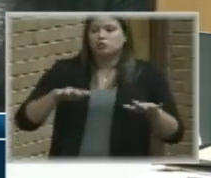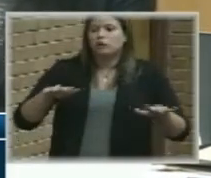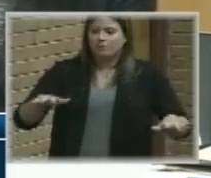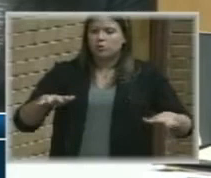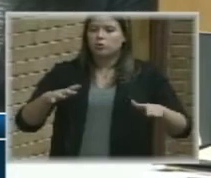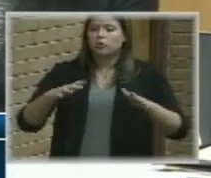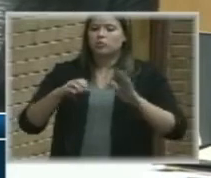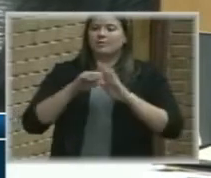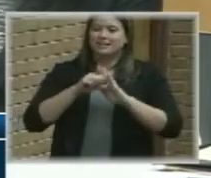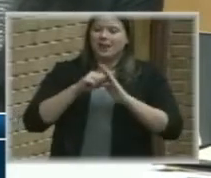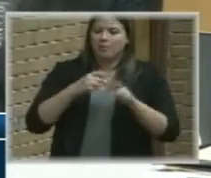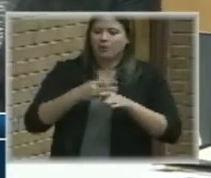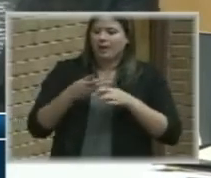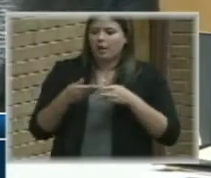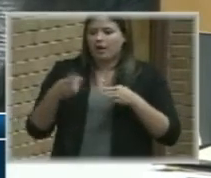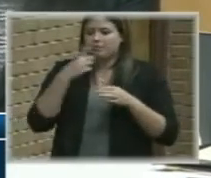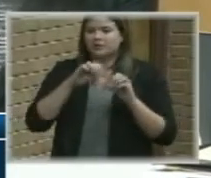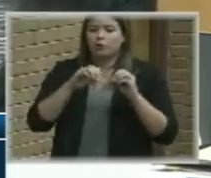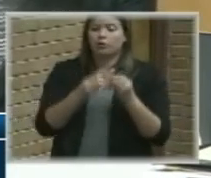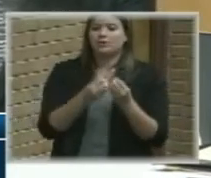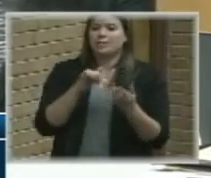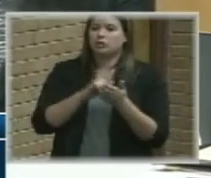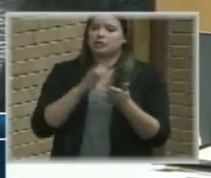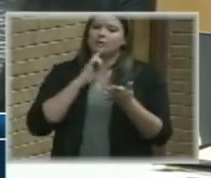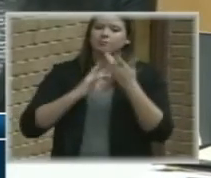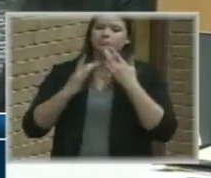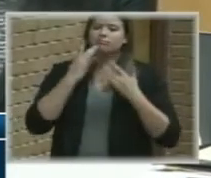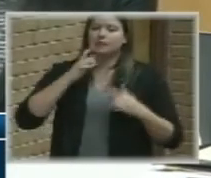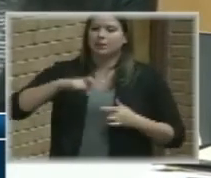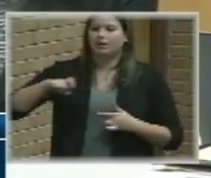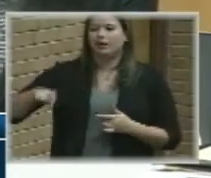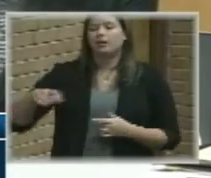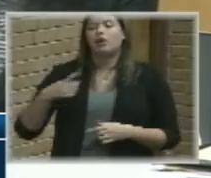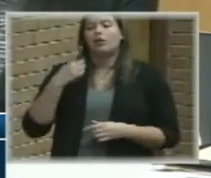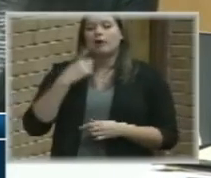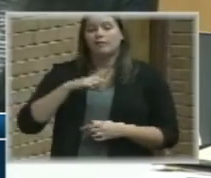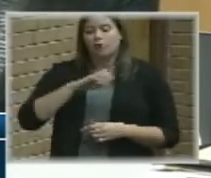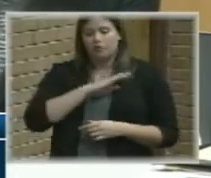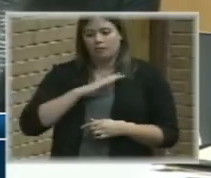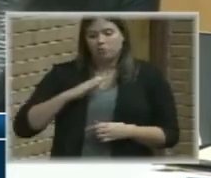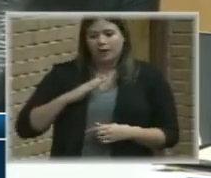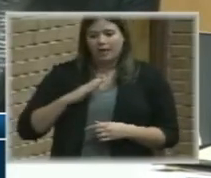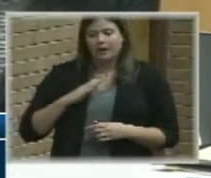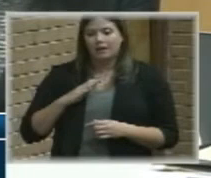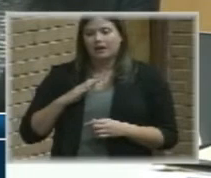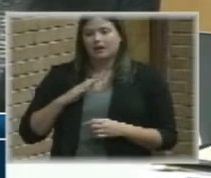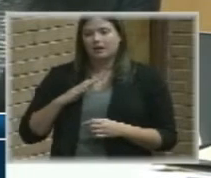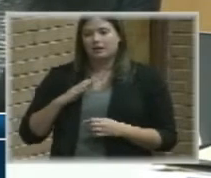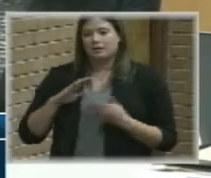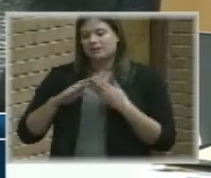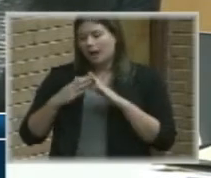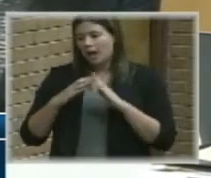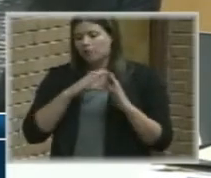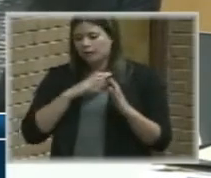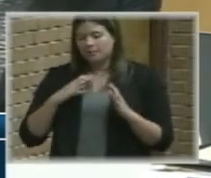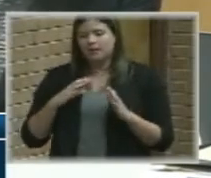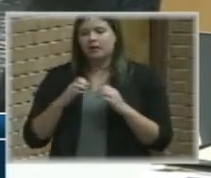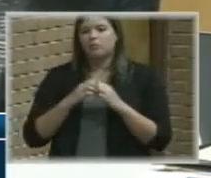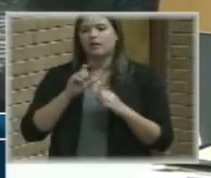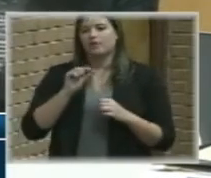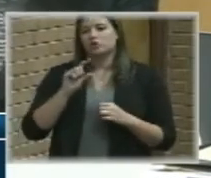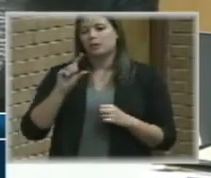in need. With regard to our Brighton Complete Count Committee, with respect to the